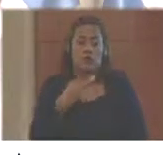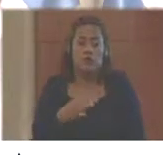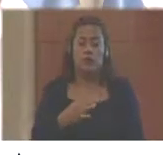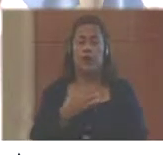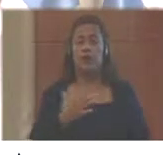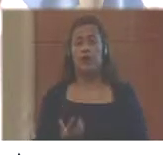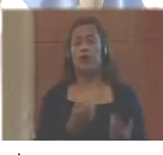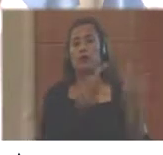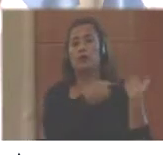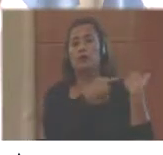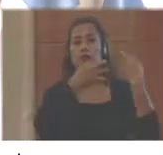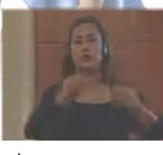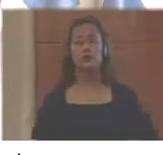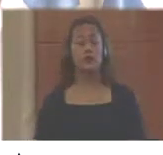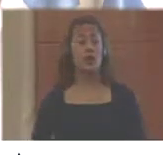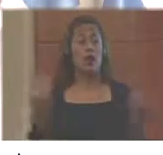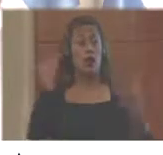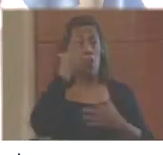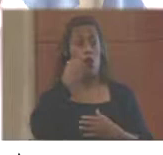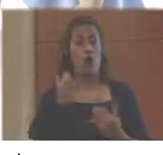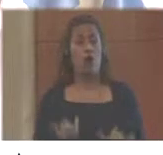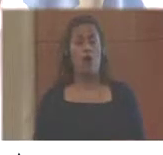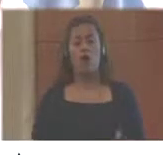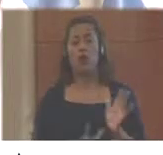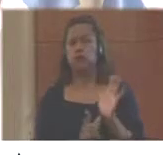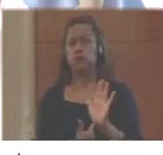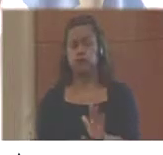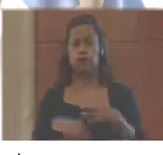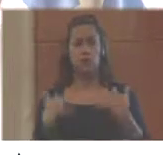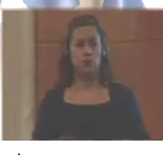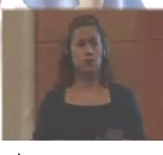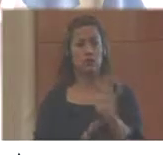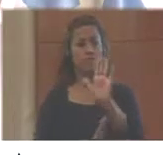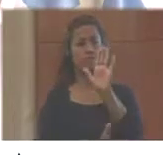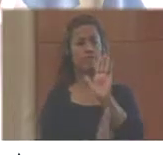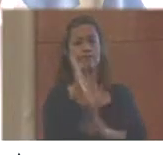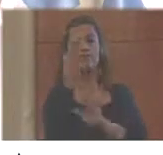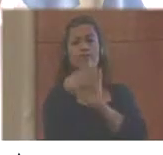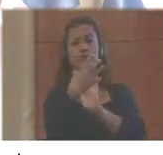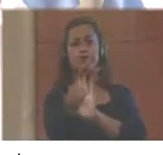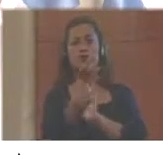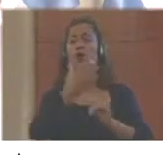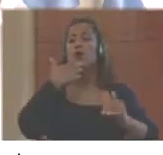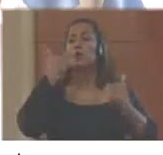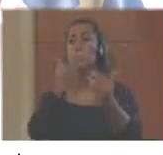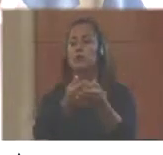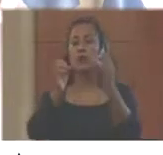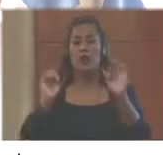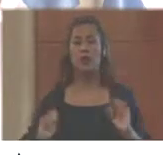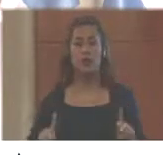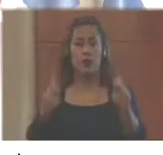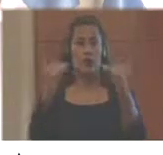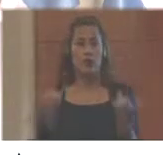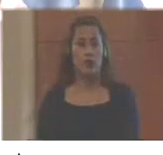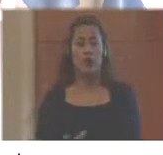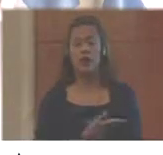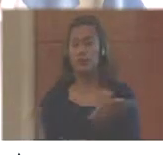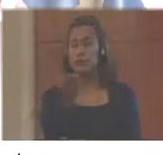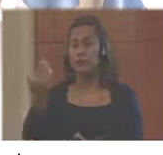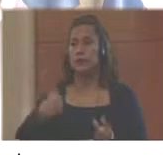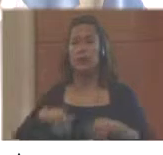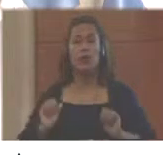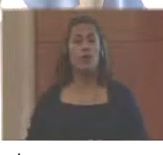efforts that have now become the most modern ones of the Isthmus. And I would like